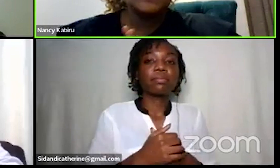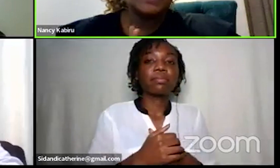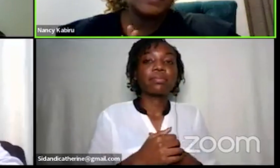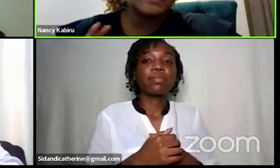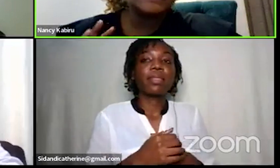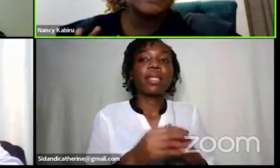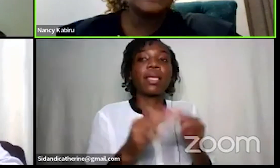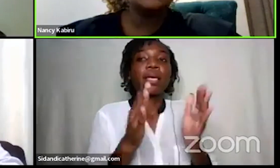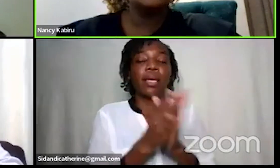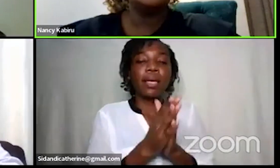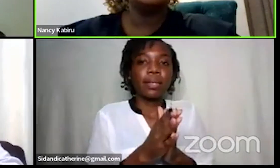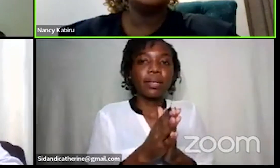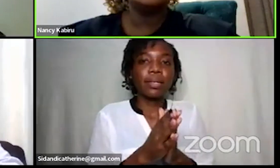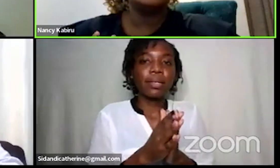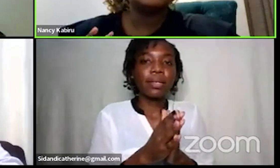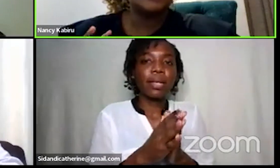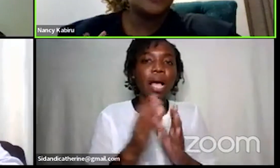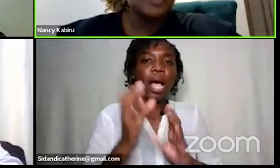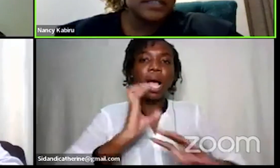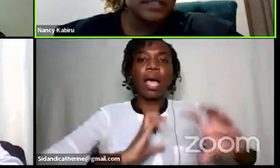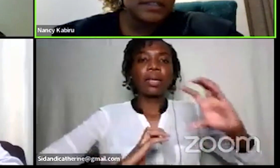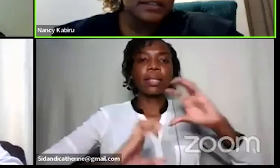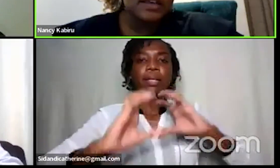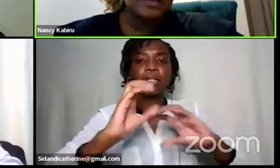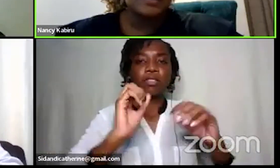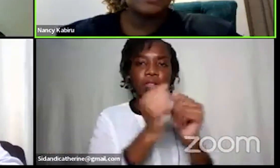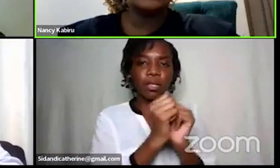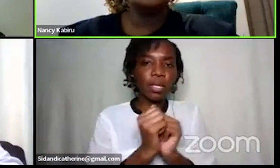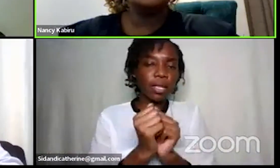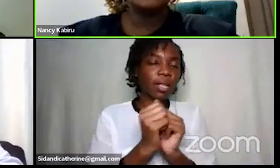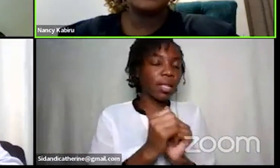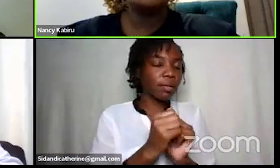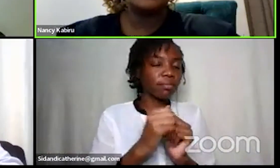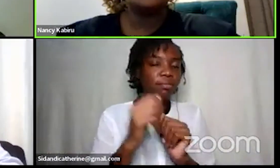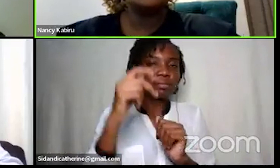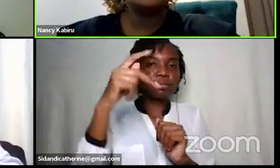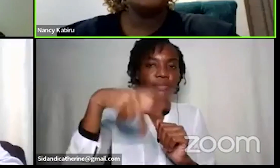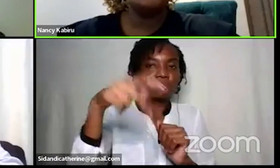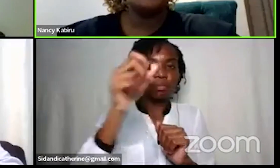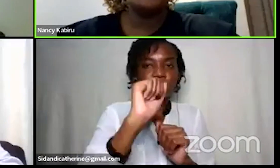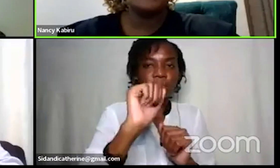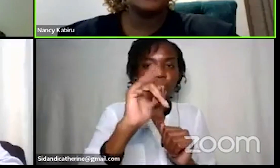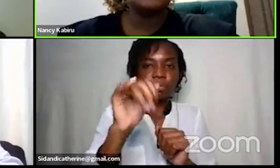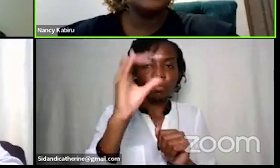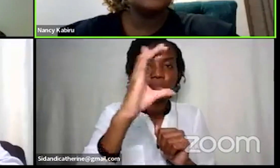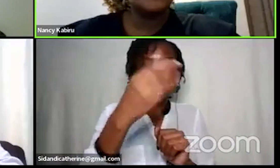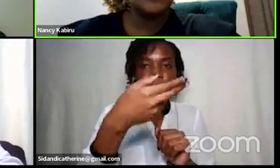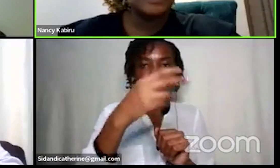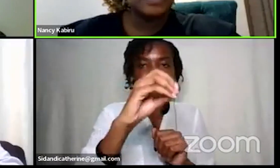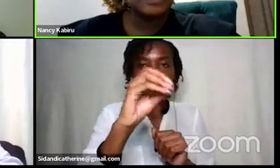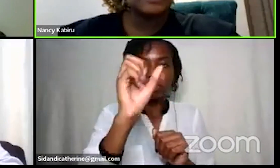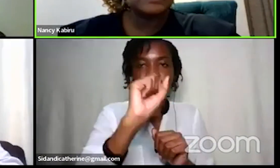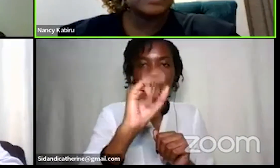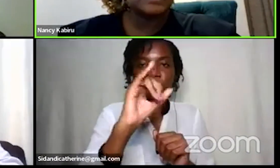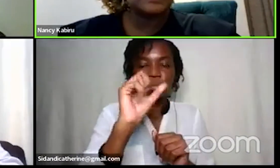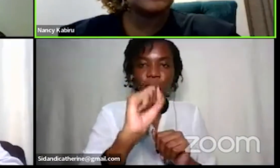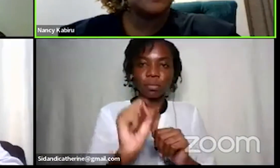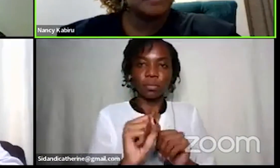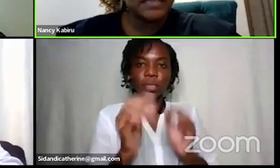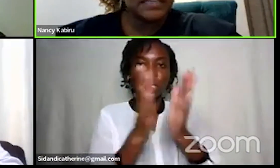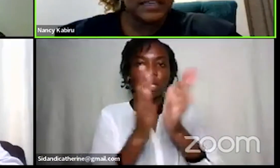is characterized with psychosis. And we have a lot of people who have schizophrenia